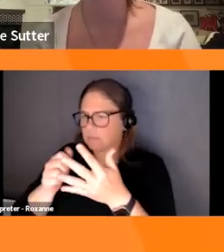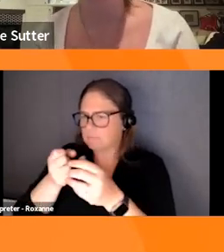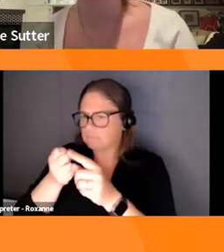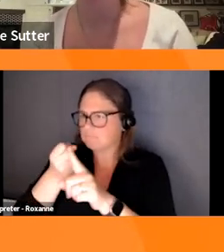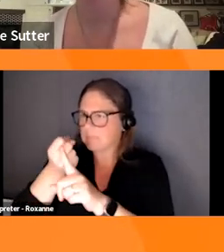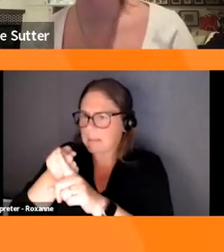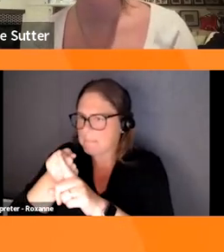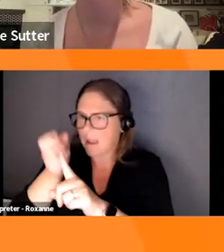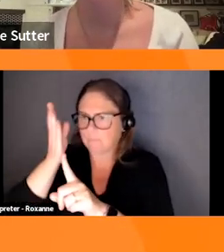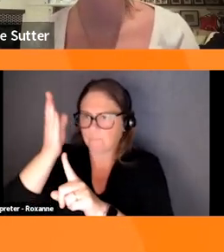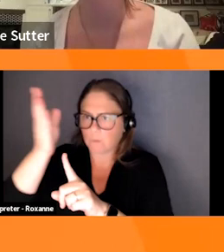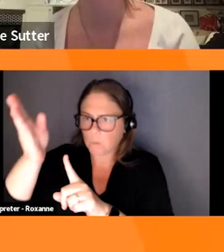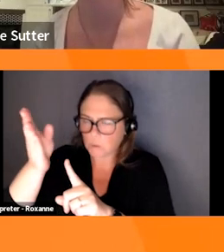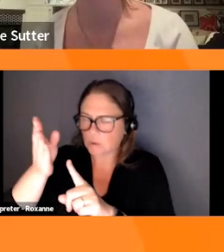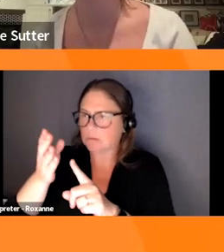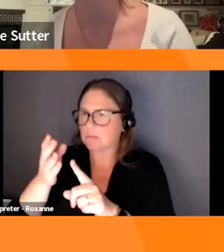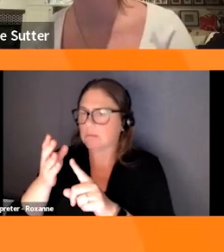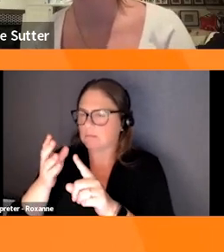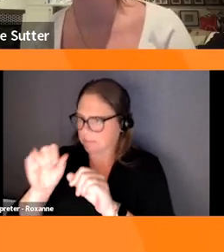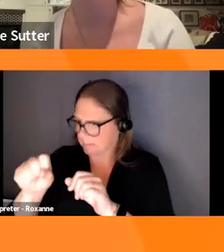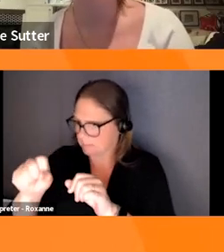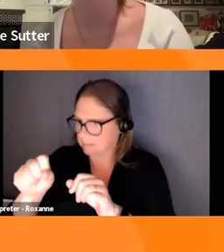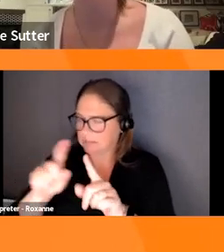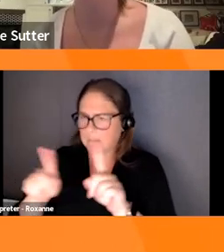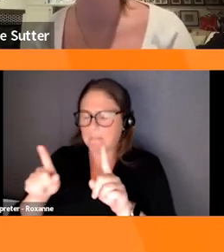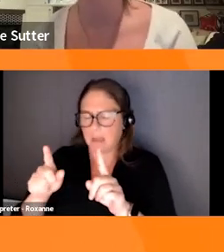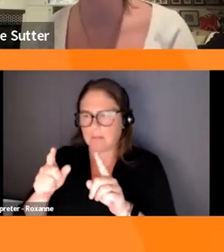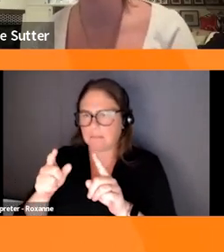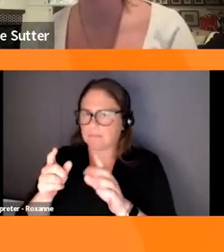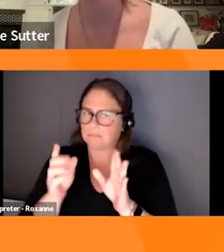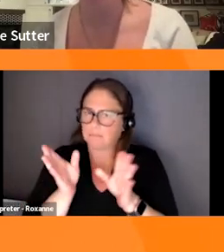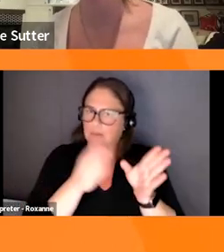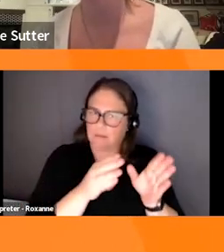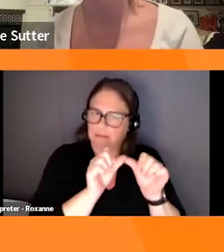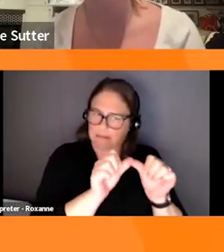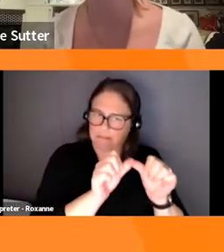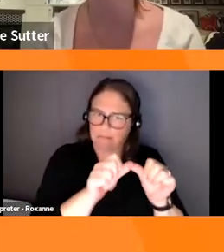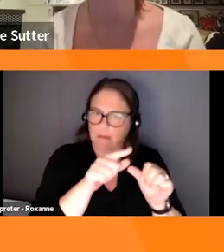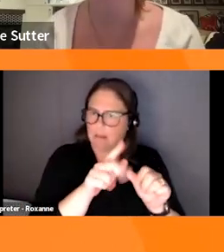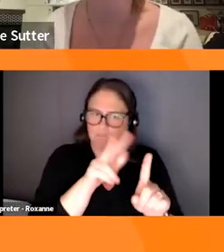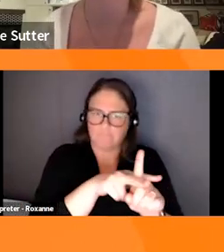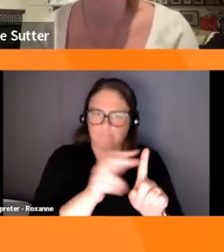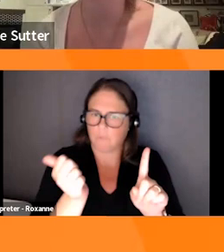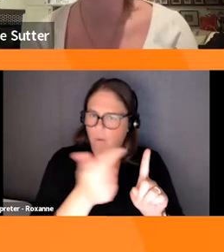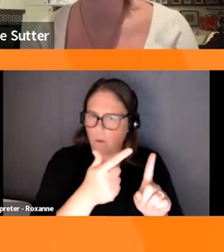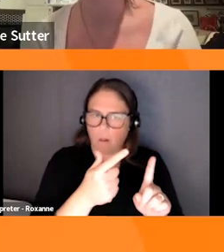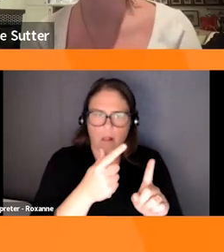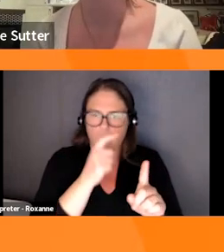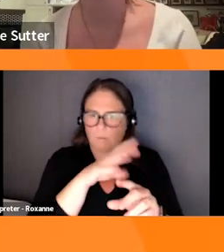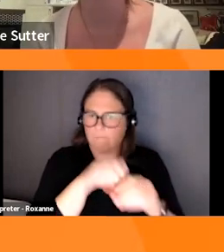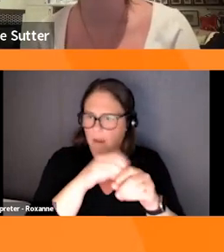the future of the company, while focusing on sustainability can be beneficial to all stakeholders, including